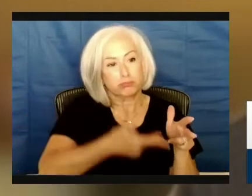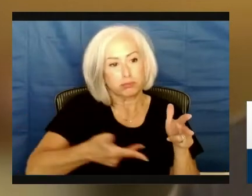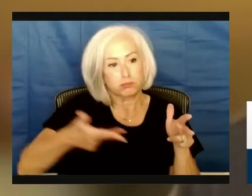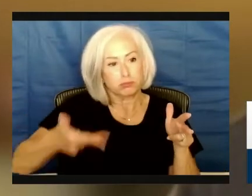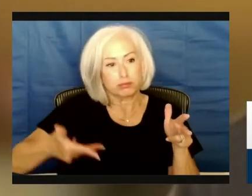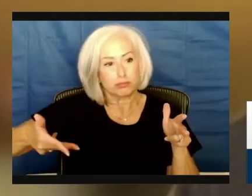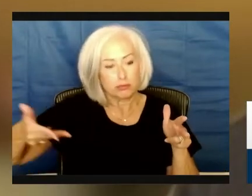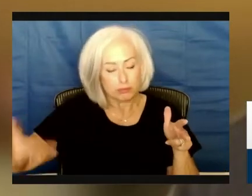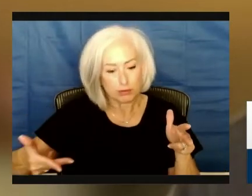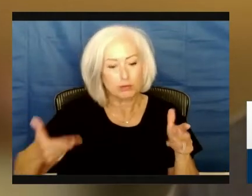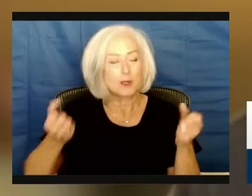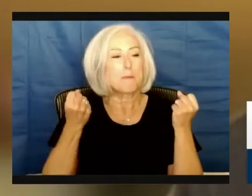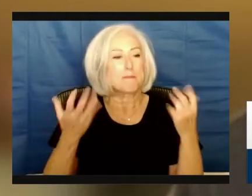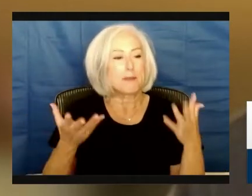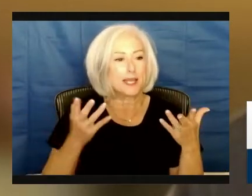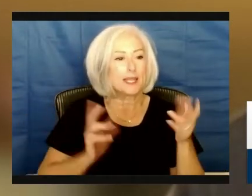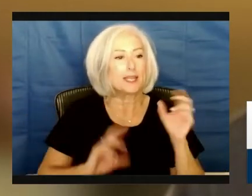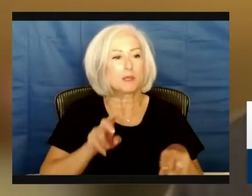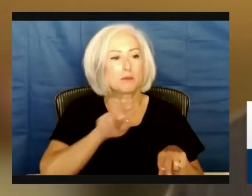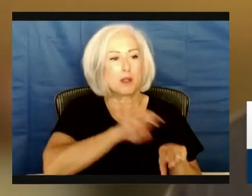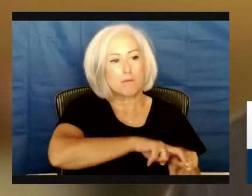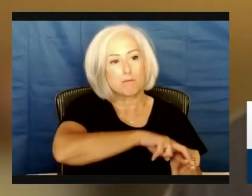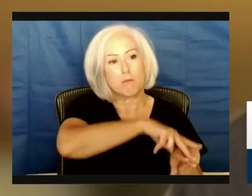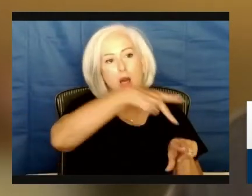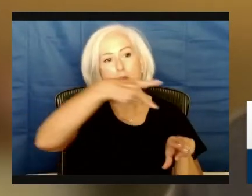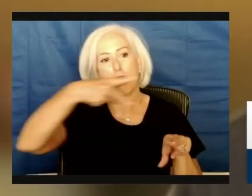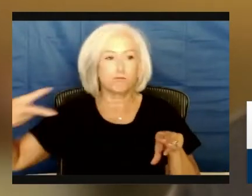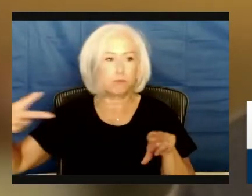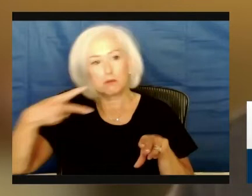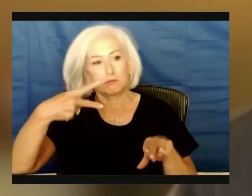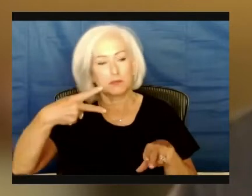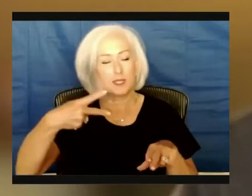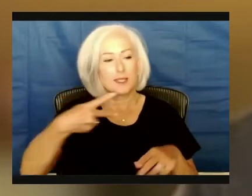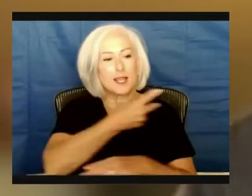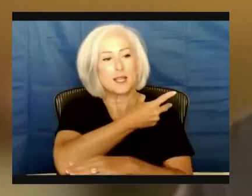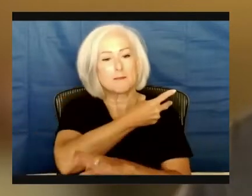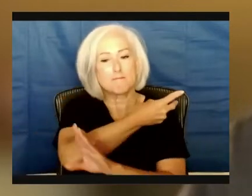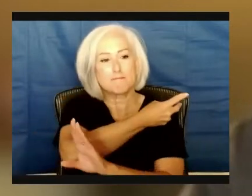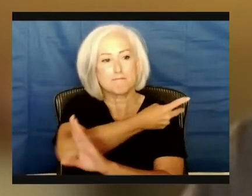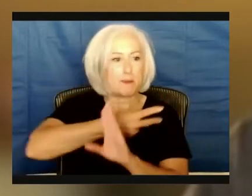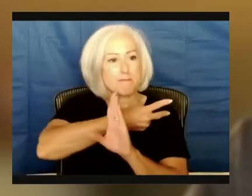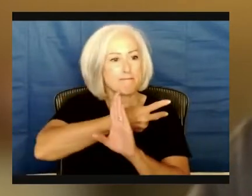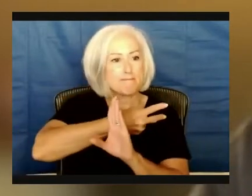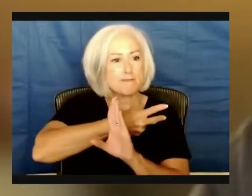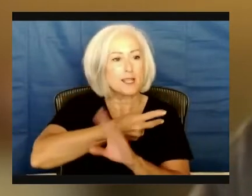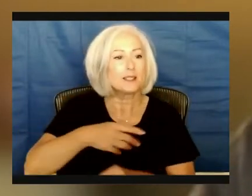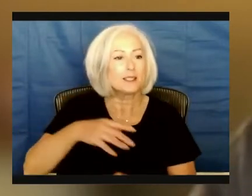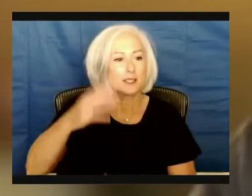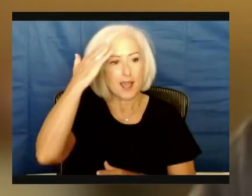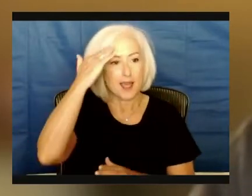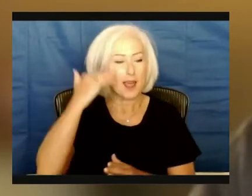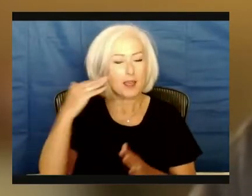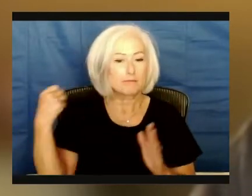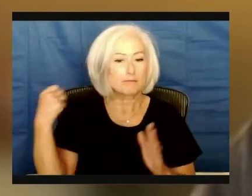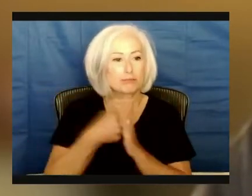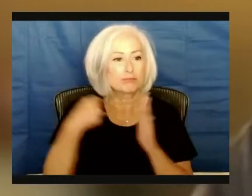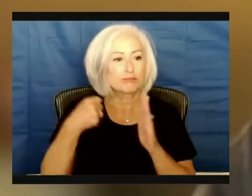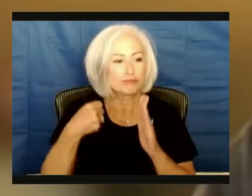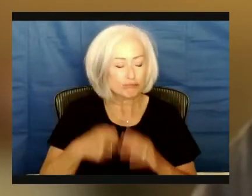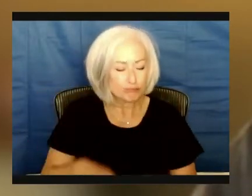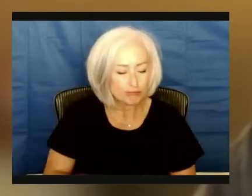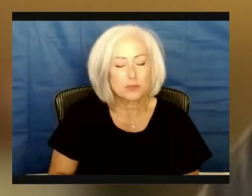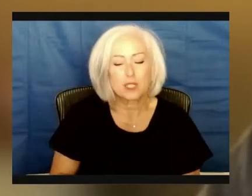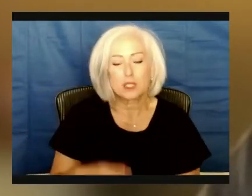lot of head injuries. And the other thing that happened was there were a couple of